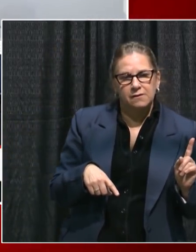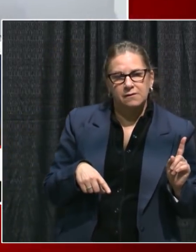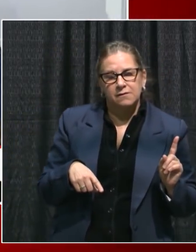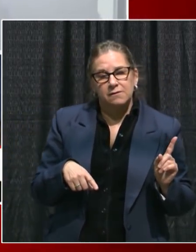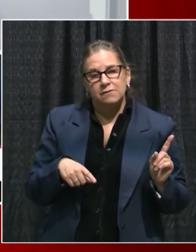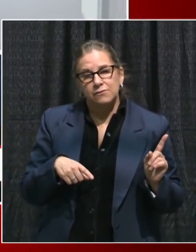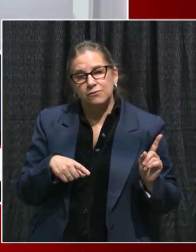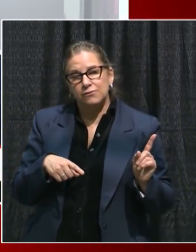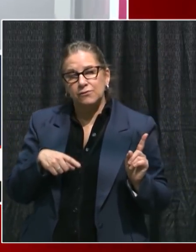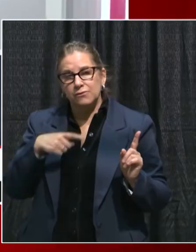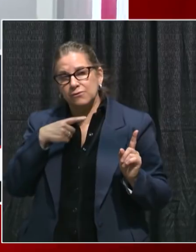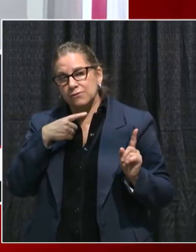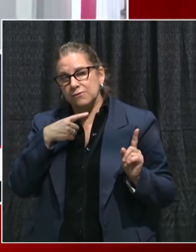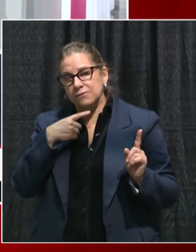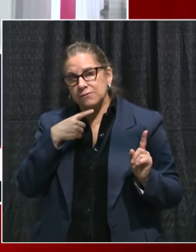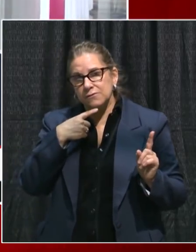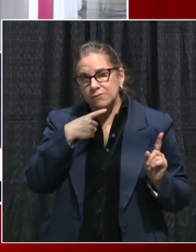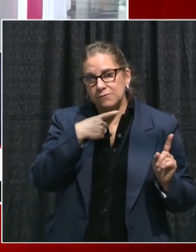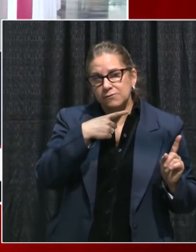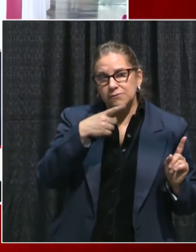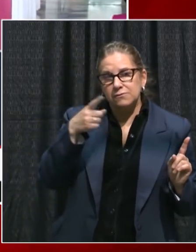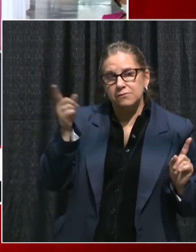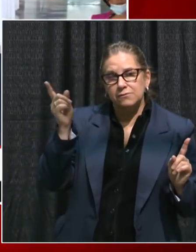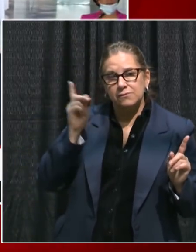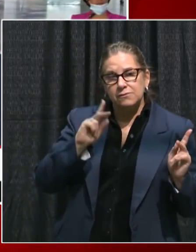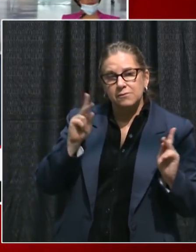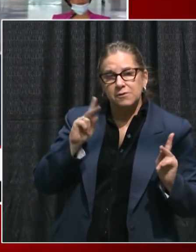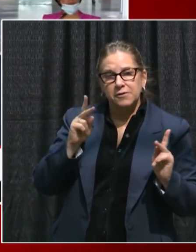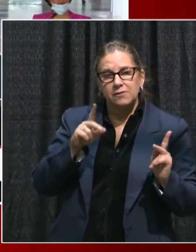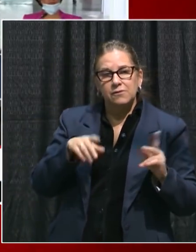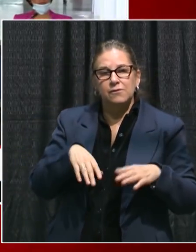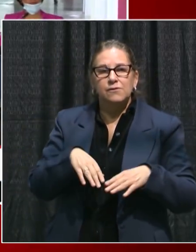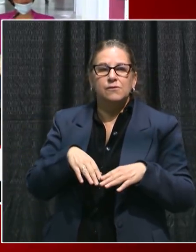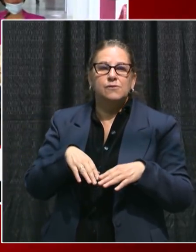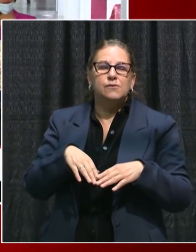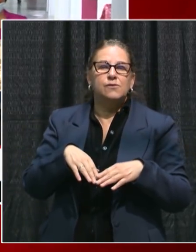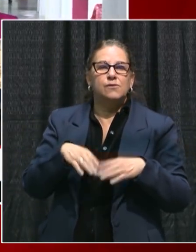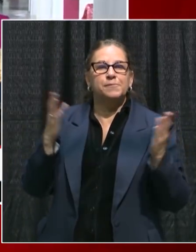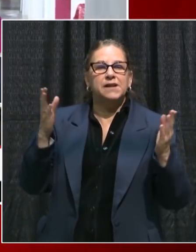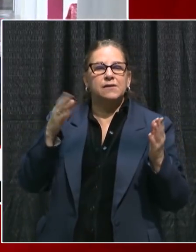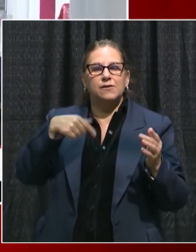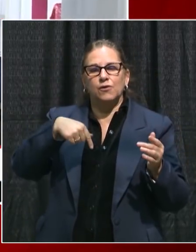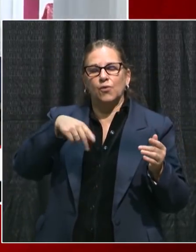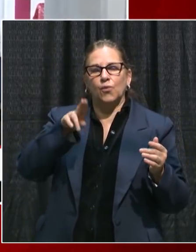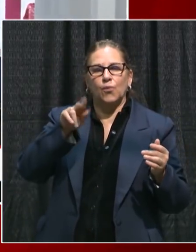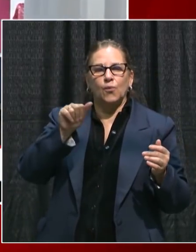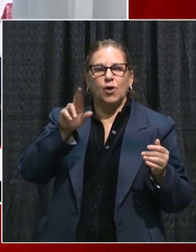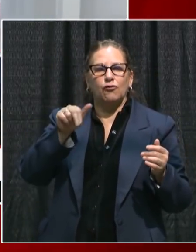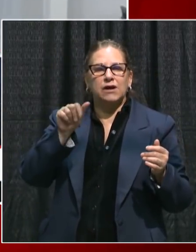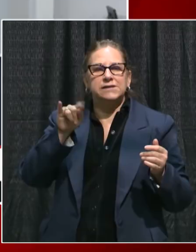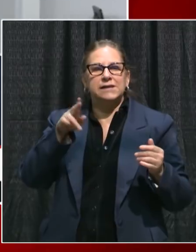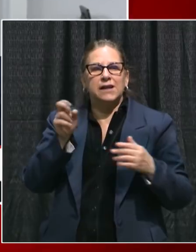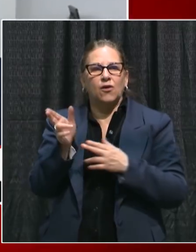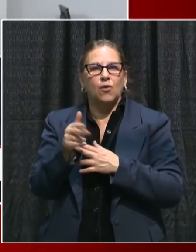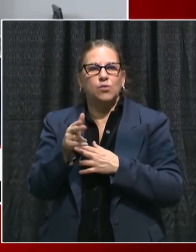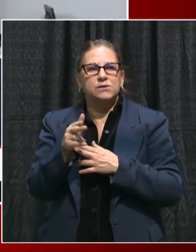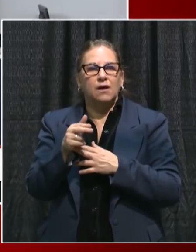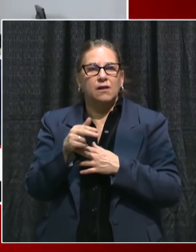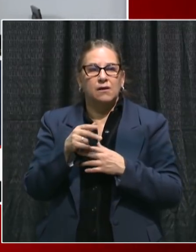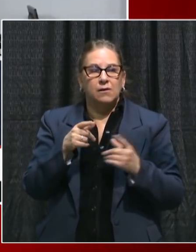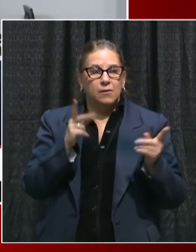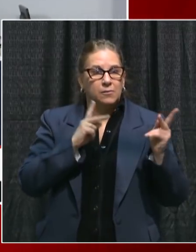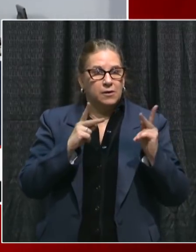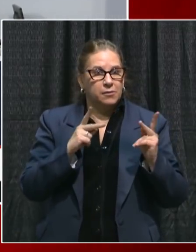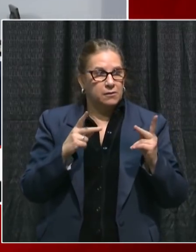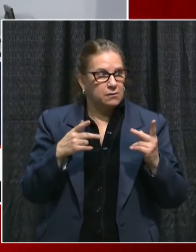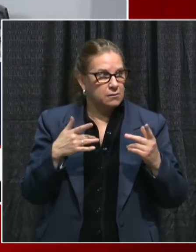the quarantine hotels, there was some concern from neighbors of those facilities about having a facility like that in their neighborhood. What do you say to neighbors